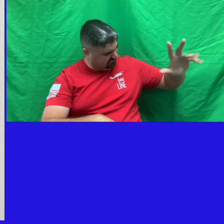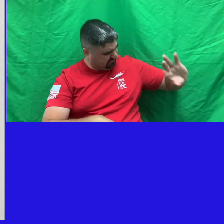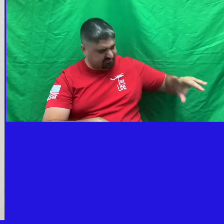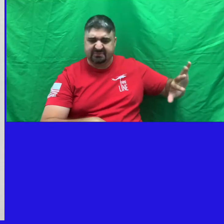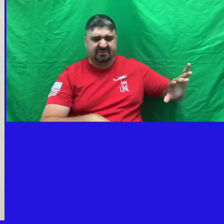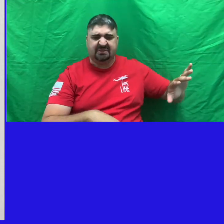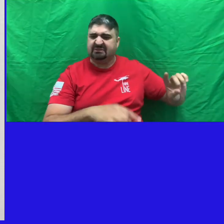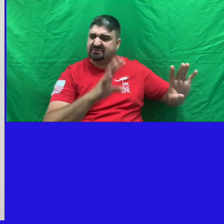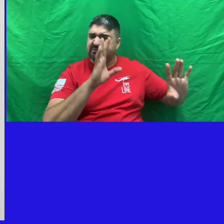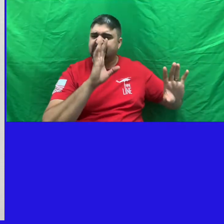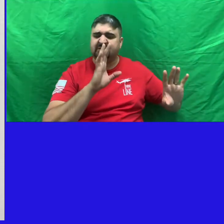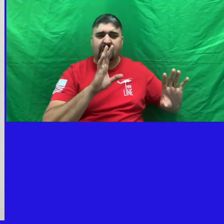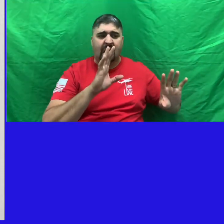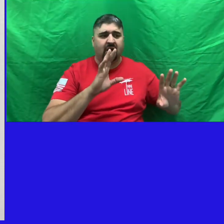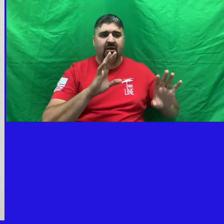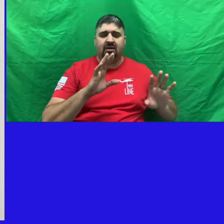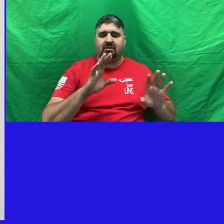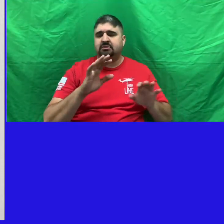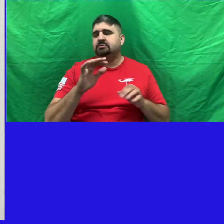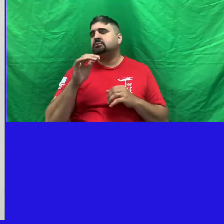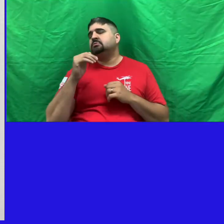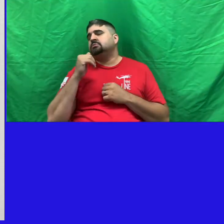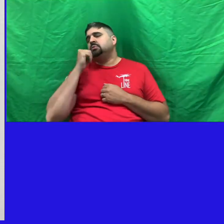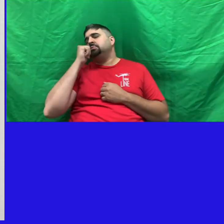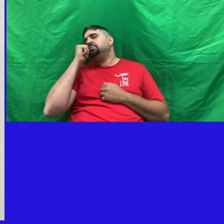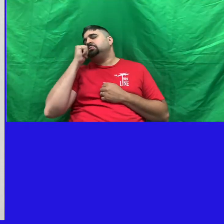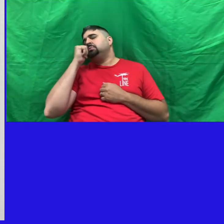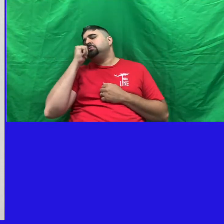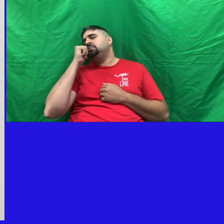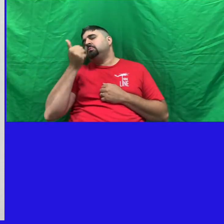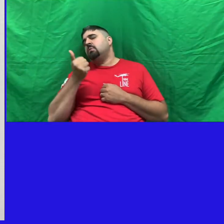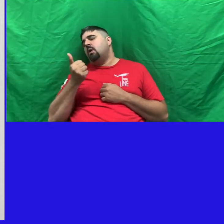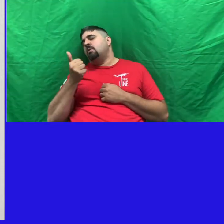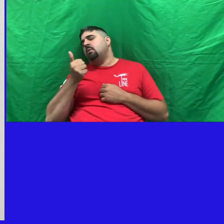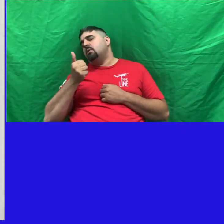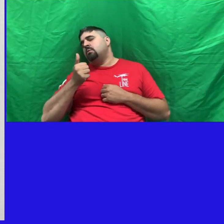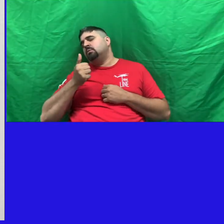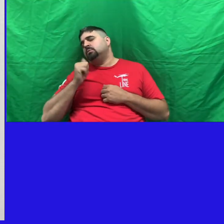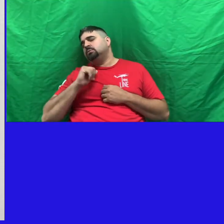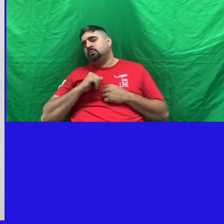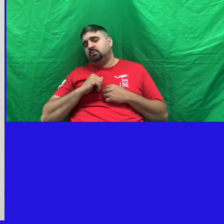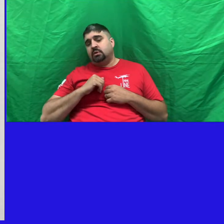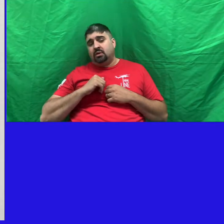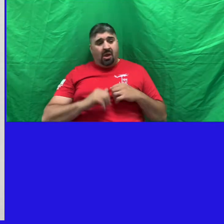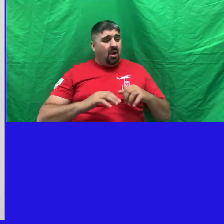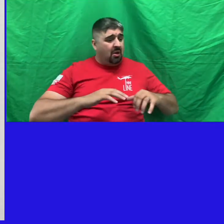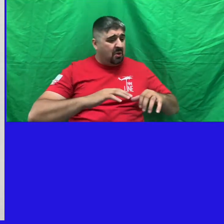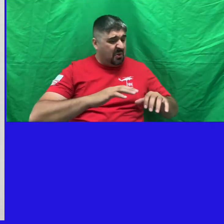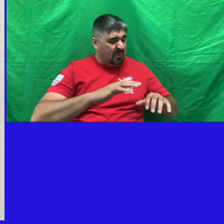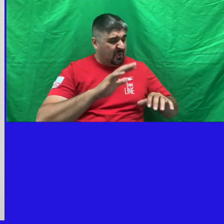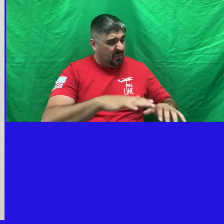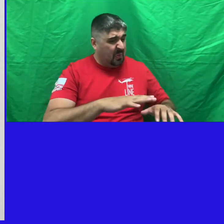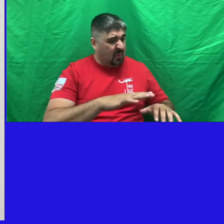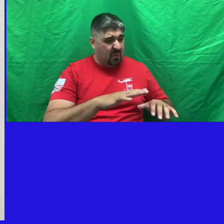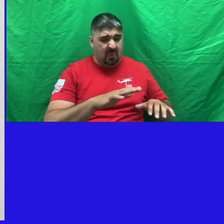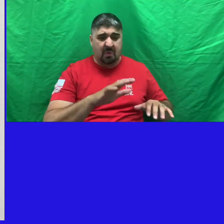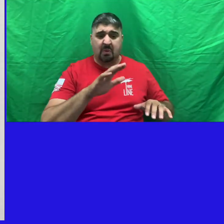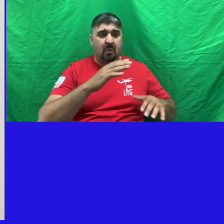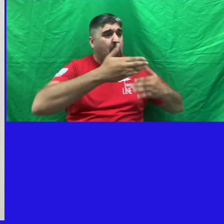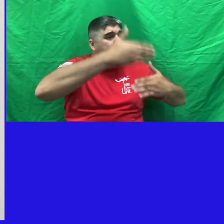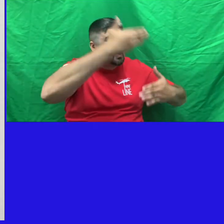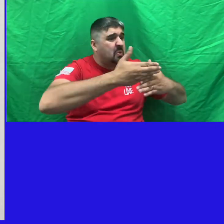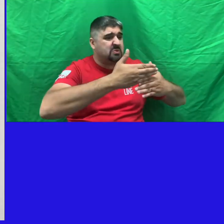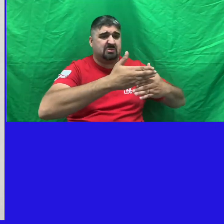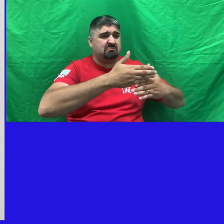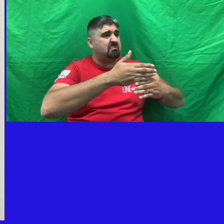Toad. "Your windows need scrubbing," said Frog. "Your plants need watering."